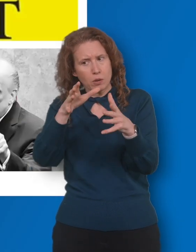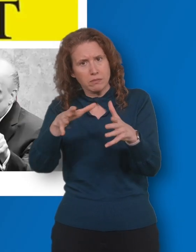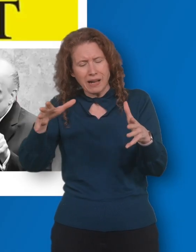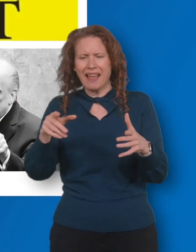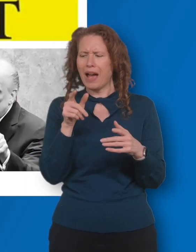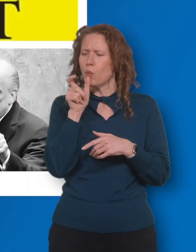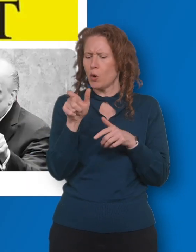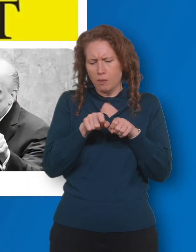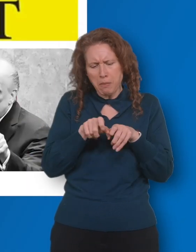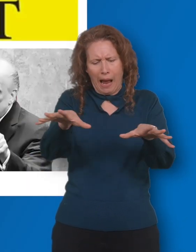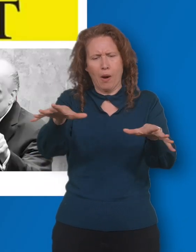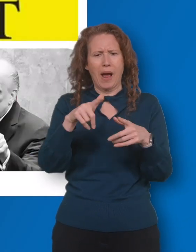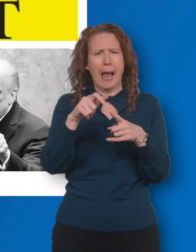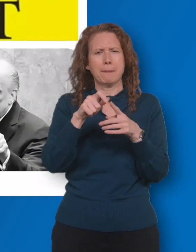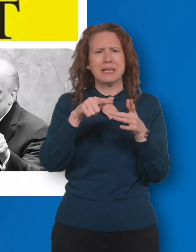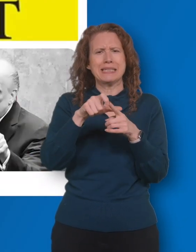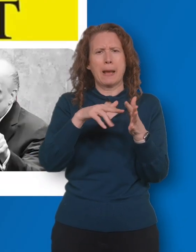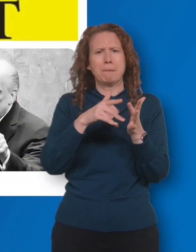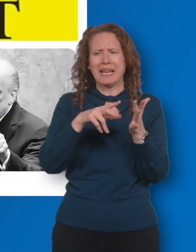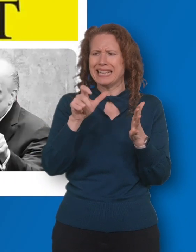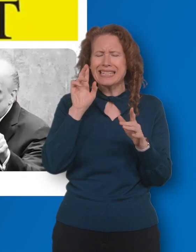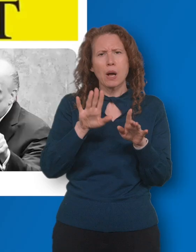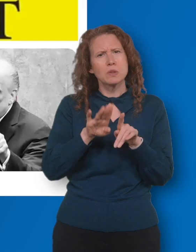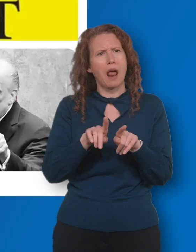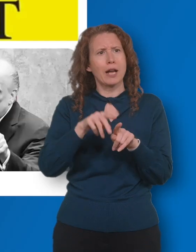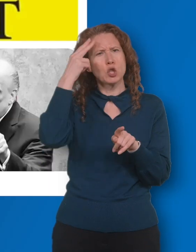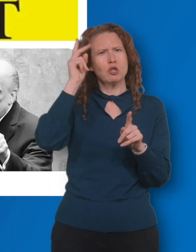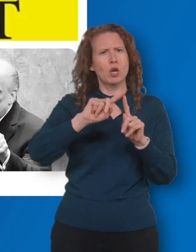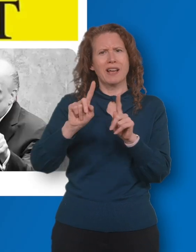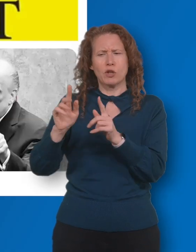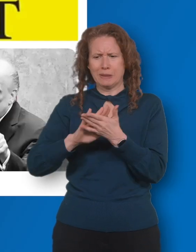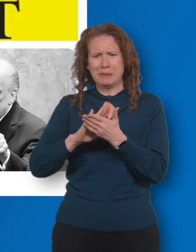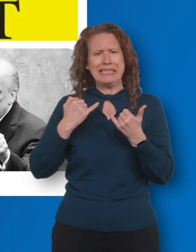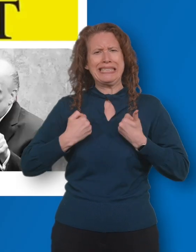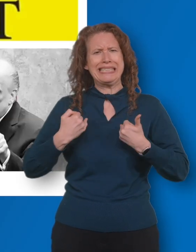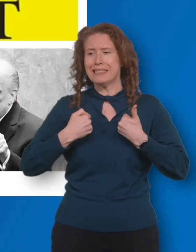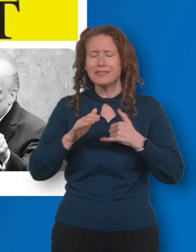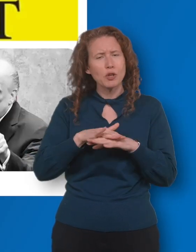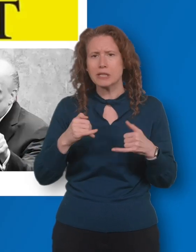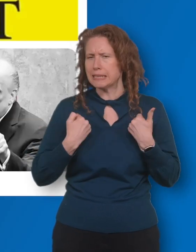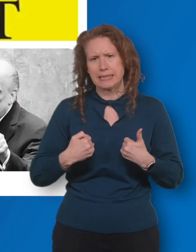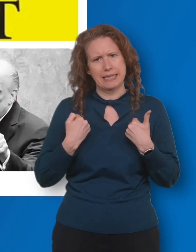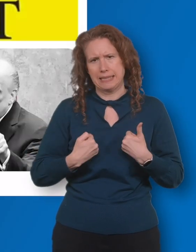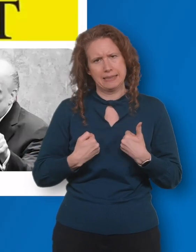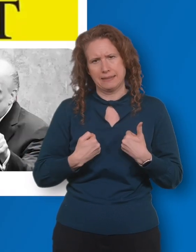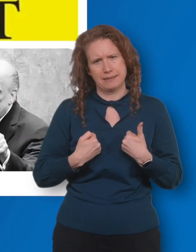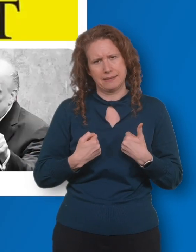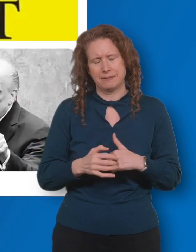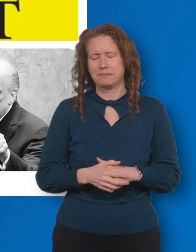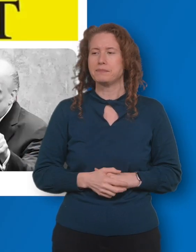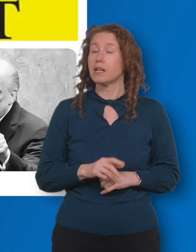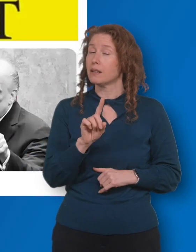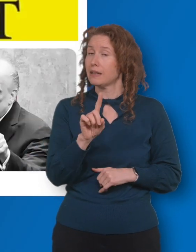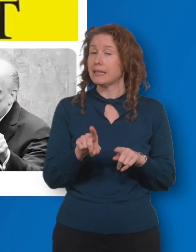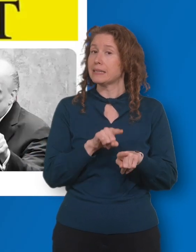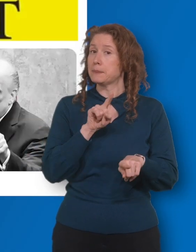presupposes that being neurodivergent is a disease, and it most certainly is not. At the same